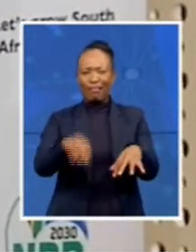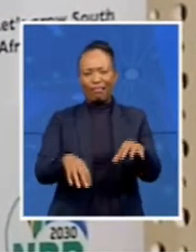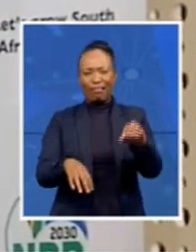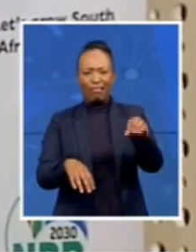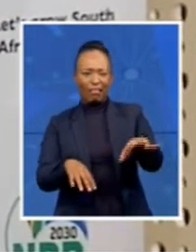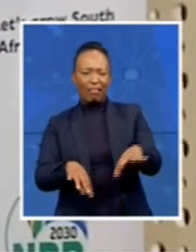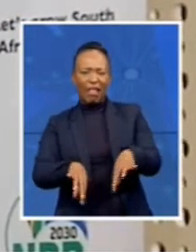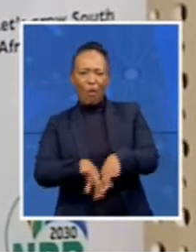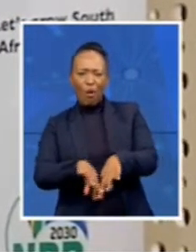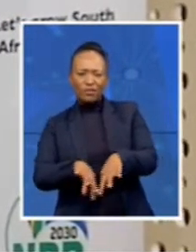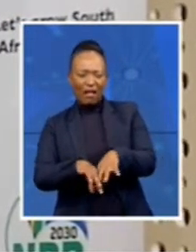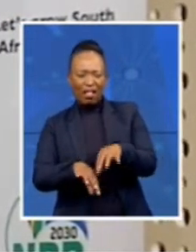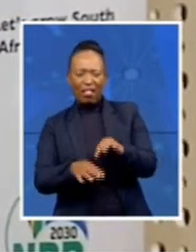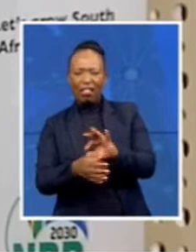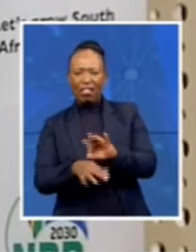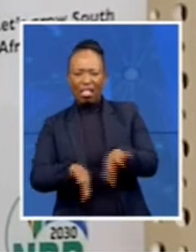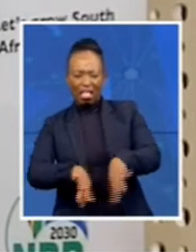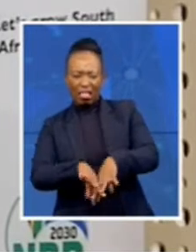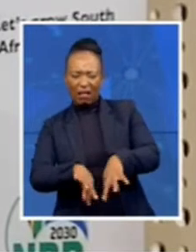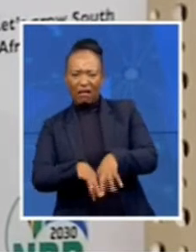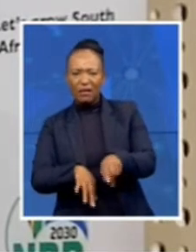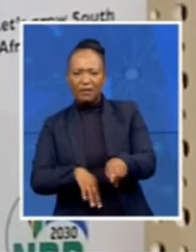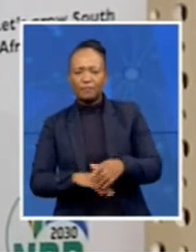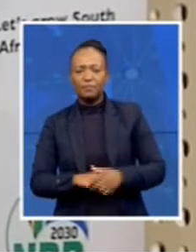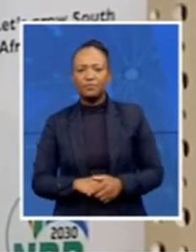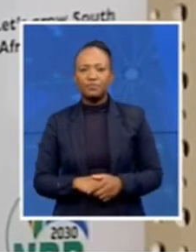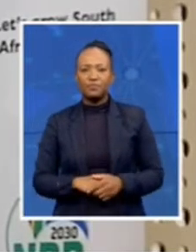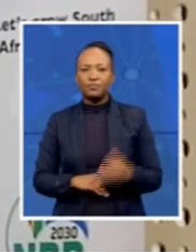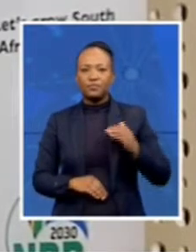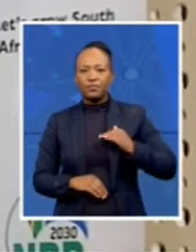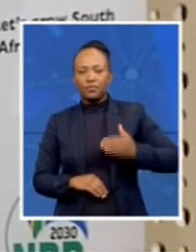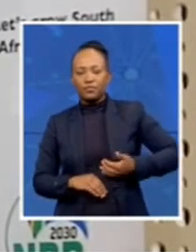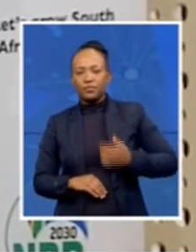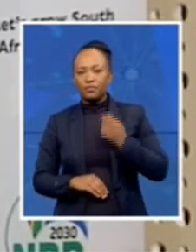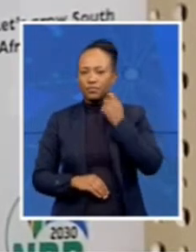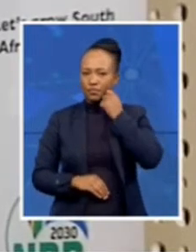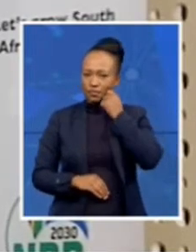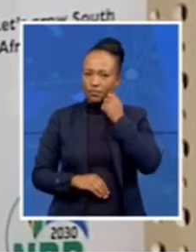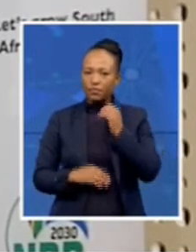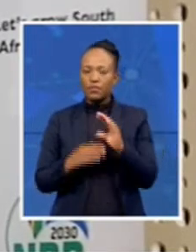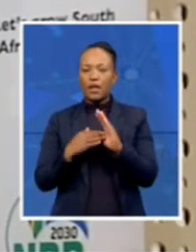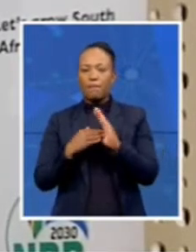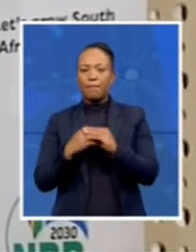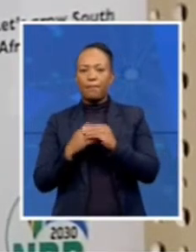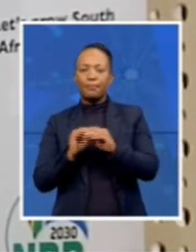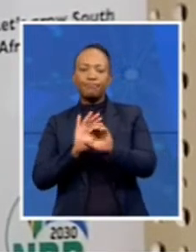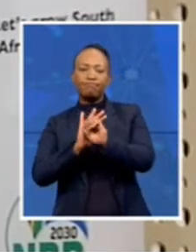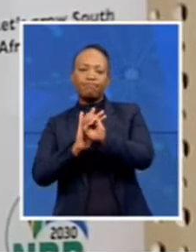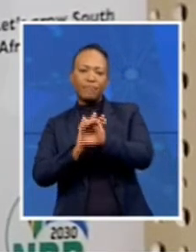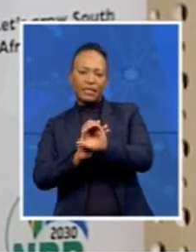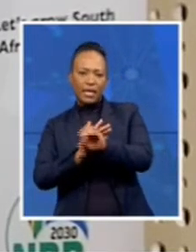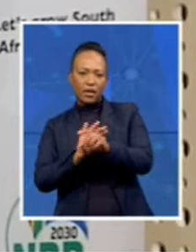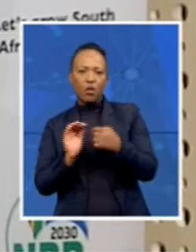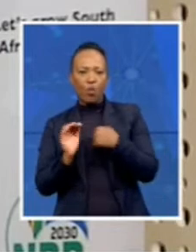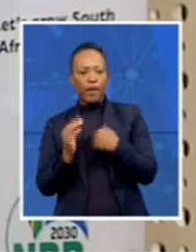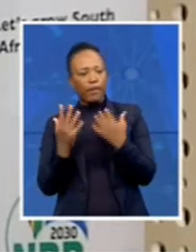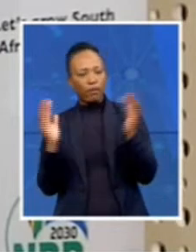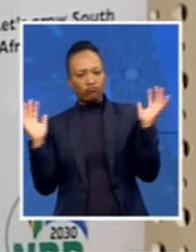Ladies and gentlemen, members of the media, as we gather today, we must not forget that during the past 2